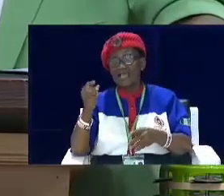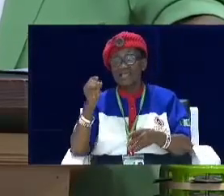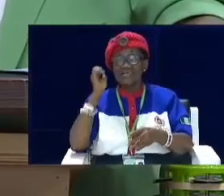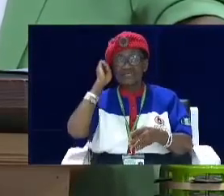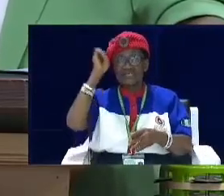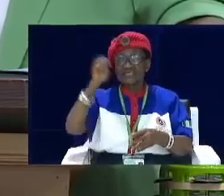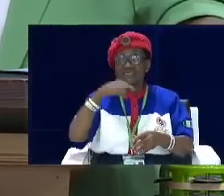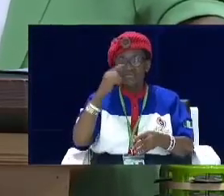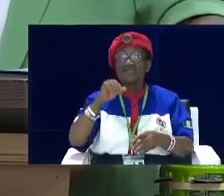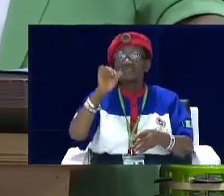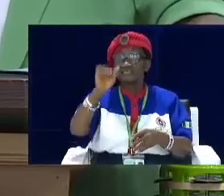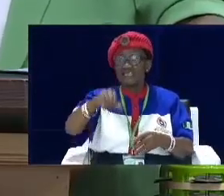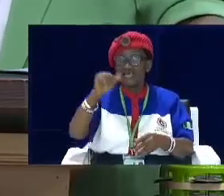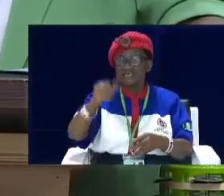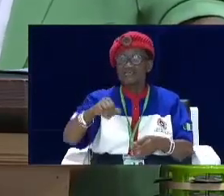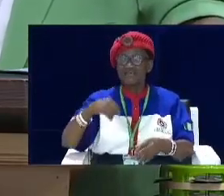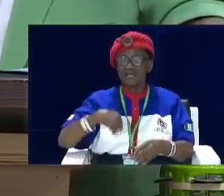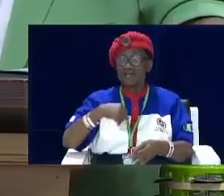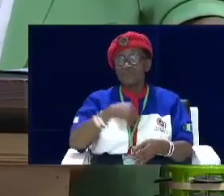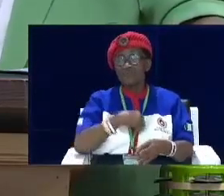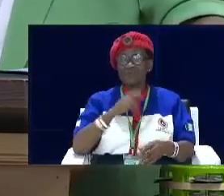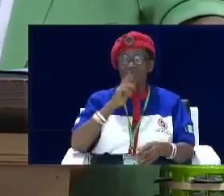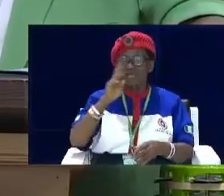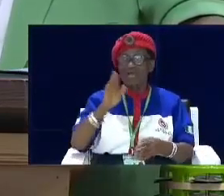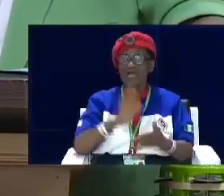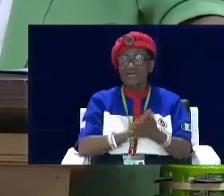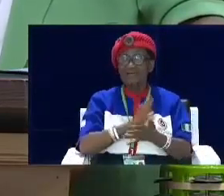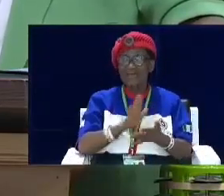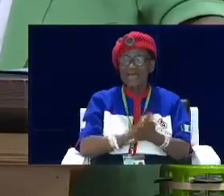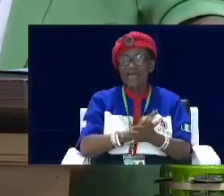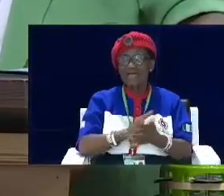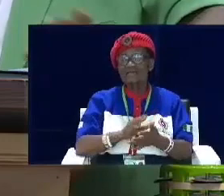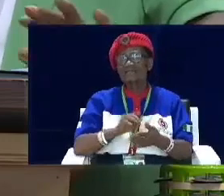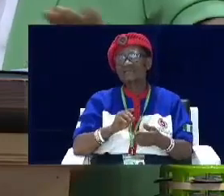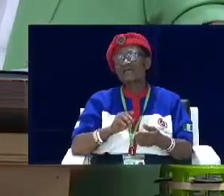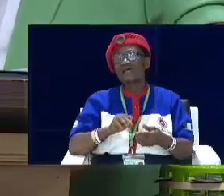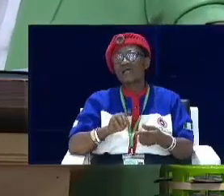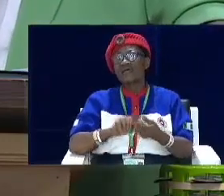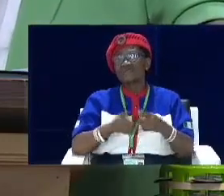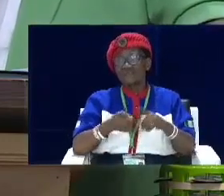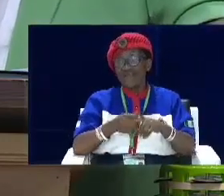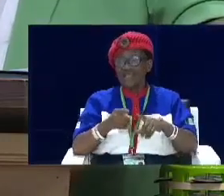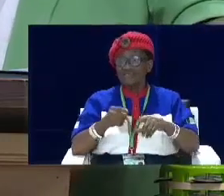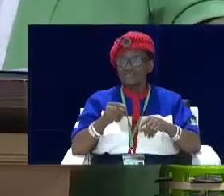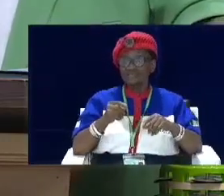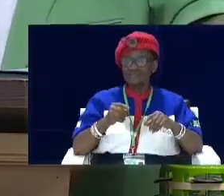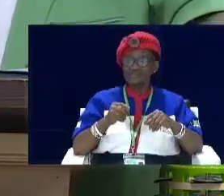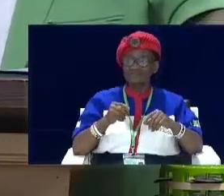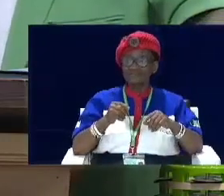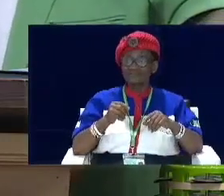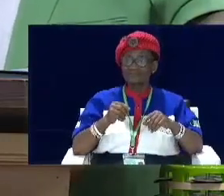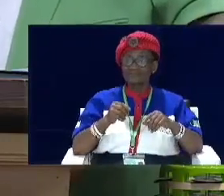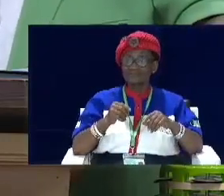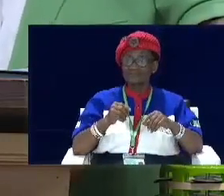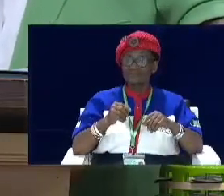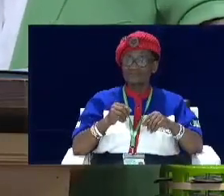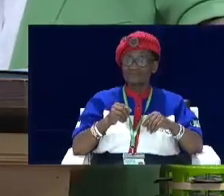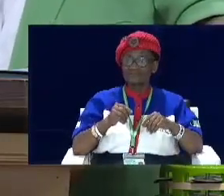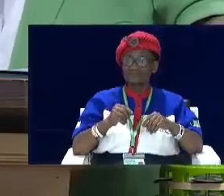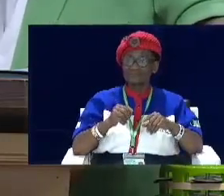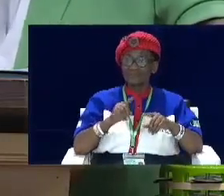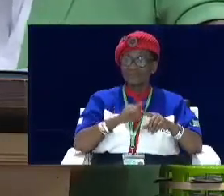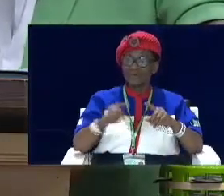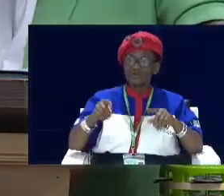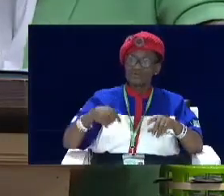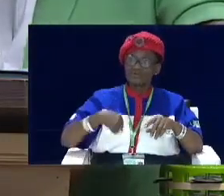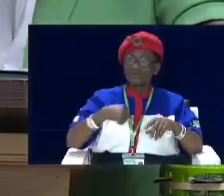were classmates. Pe lo to o aje akojogba ni ajo wa ni class kan ni ile but we are